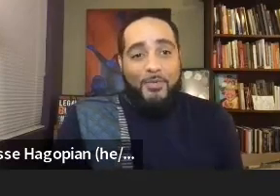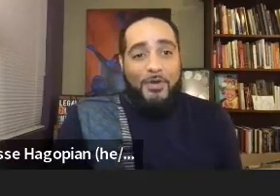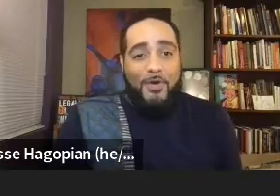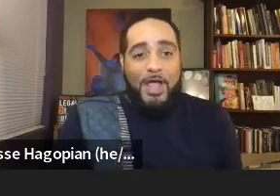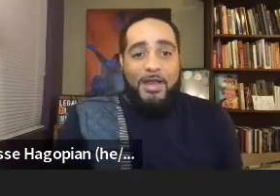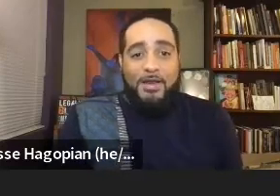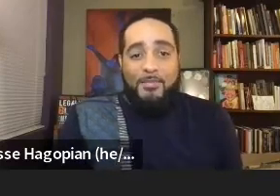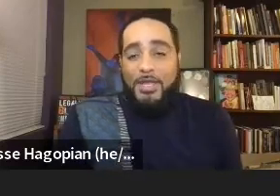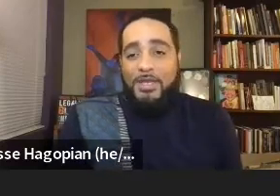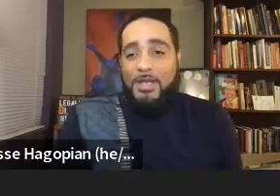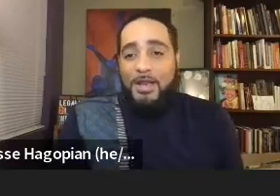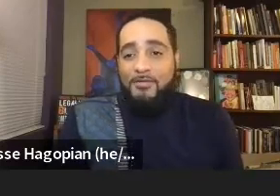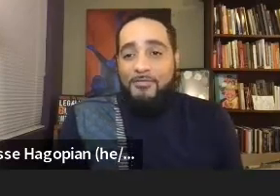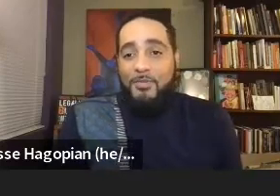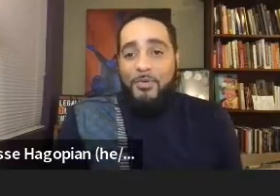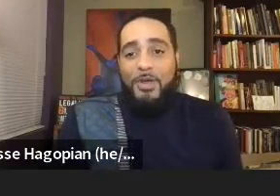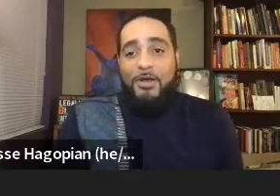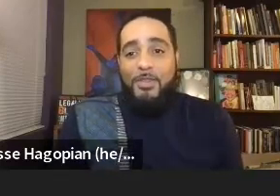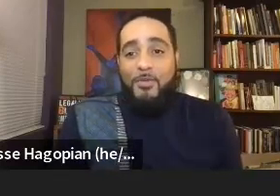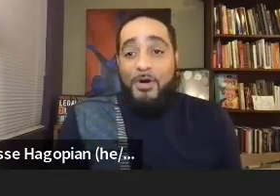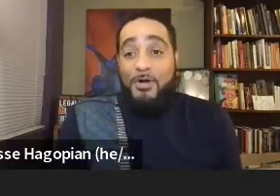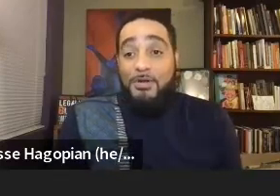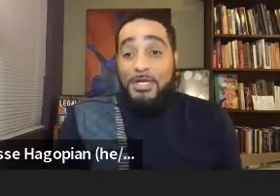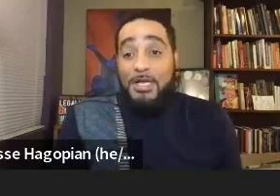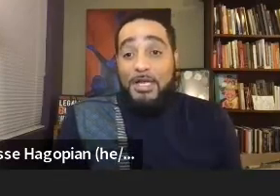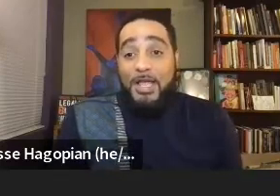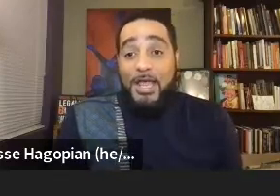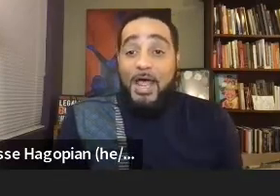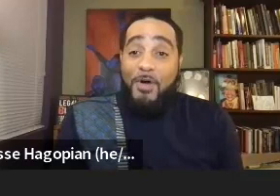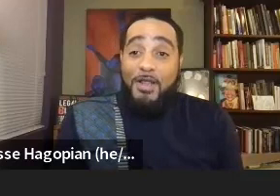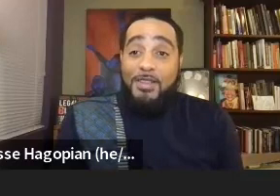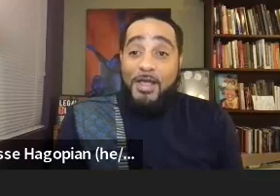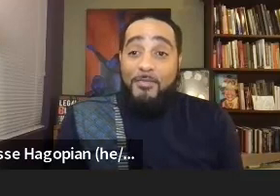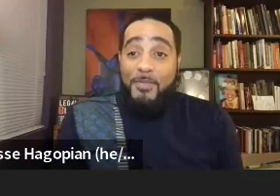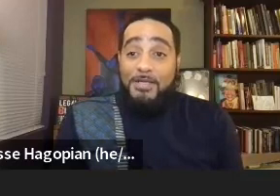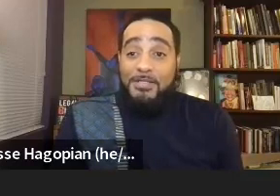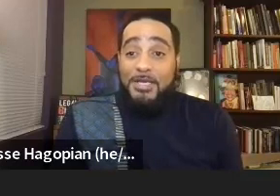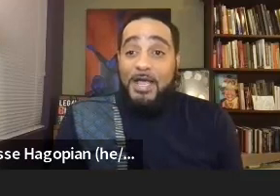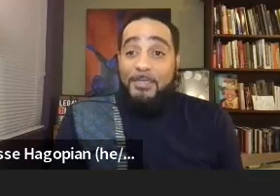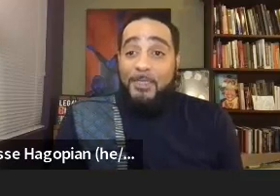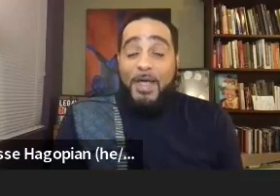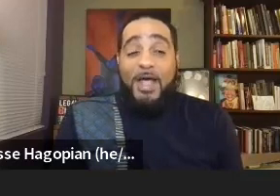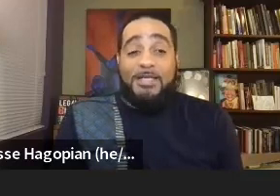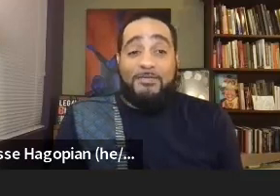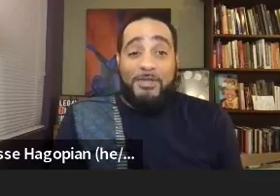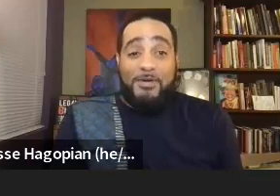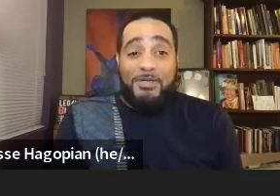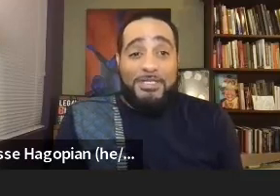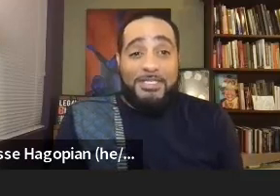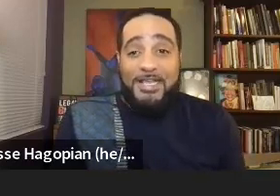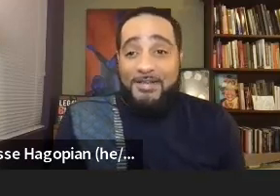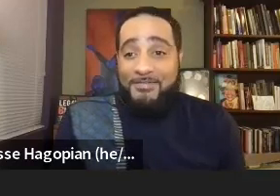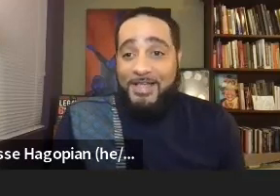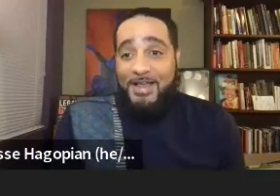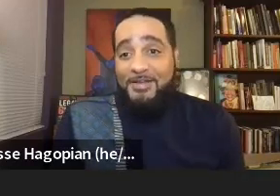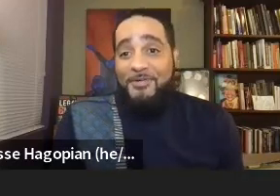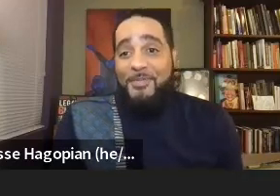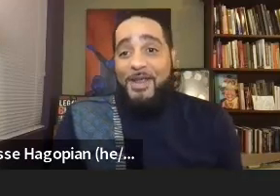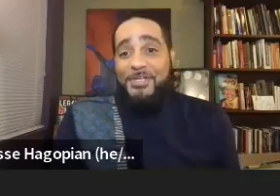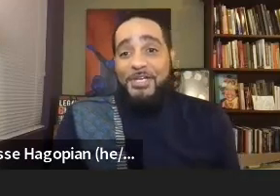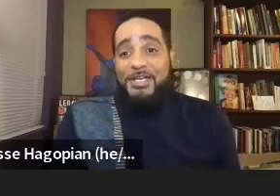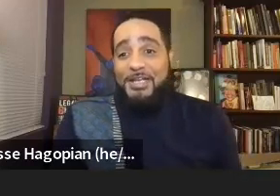by someone who had an opinion and a viewpoint on the world. And I wanted them to not passively receive